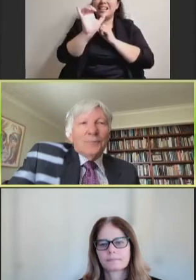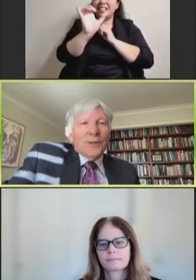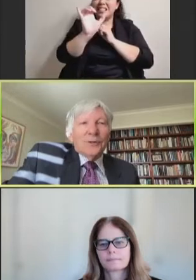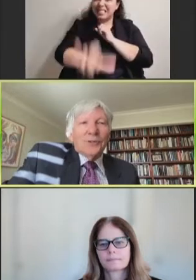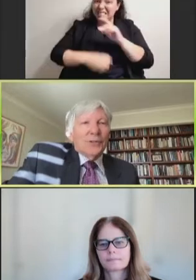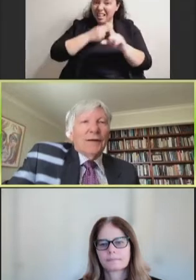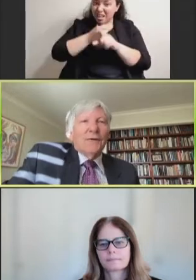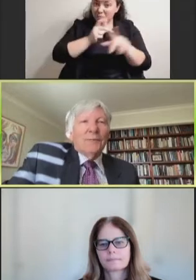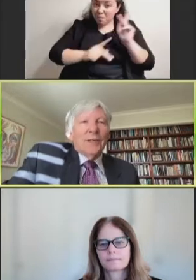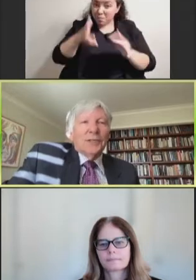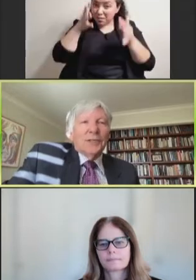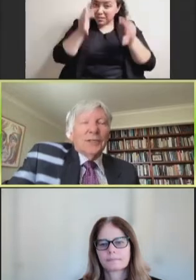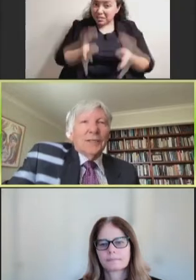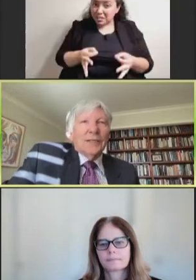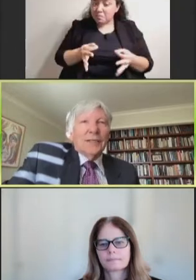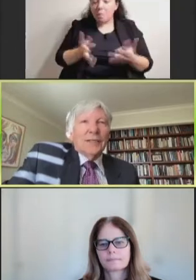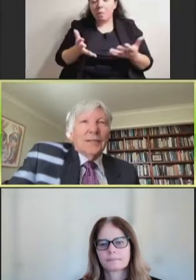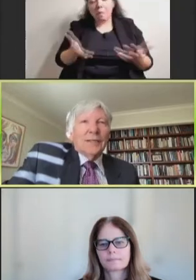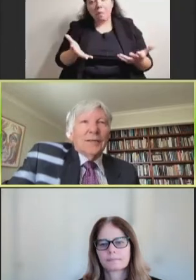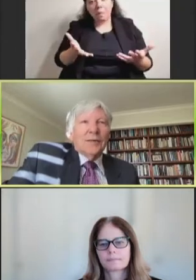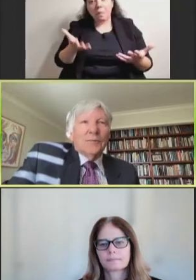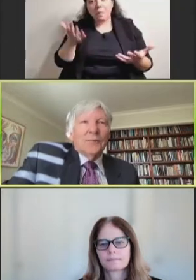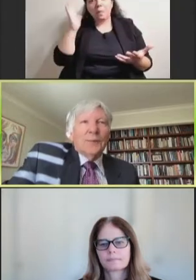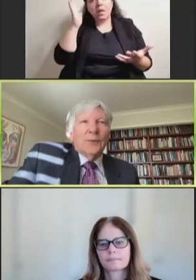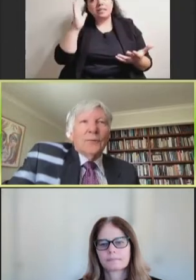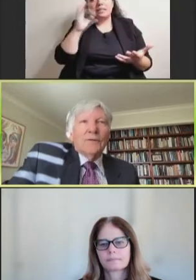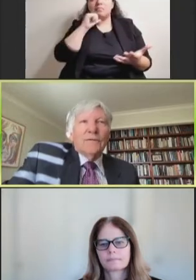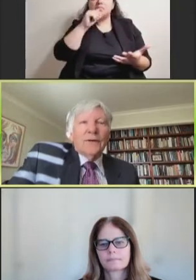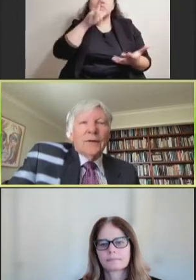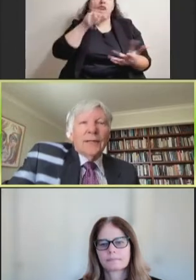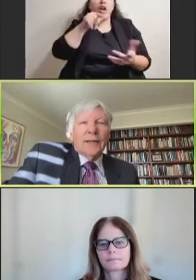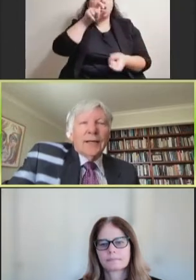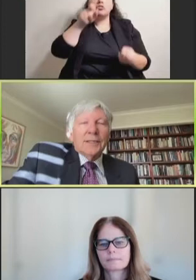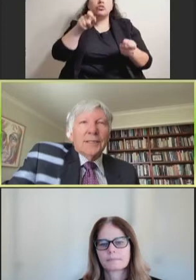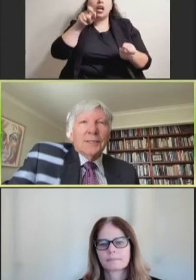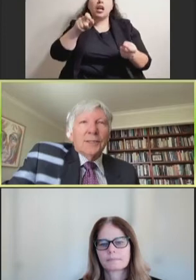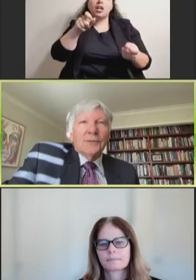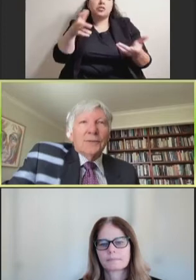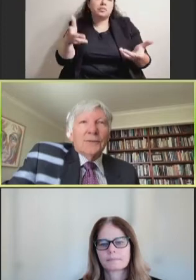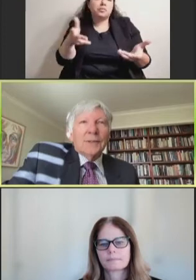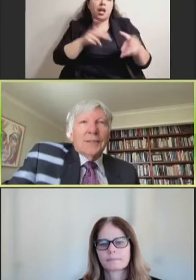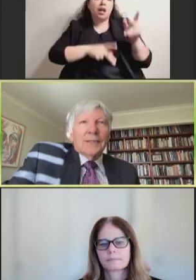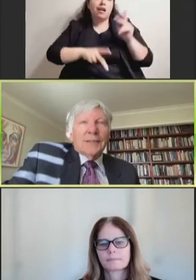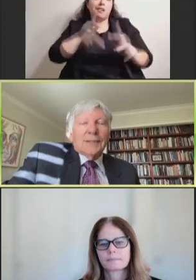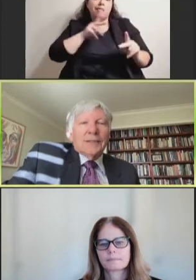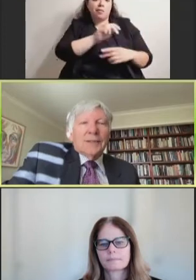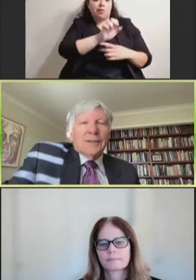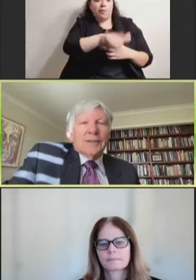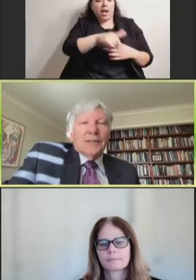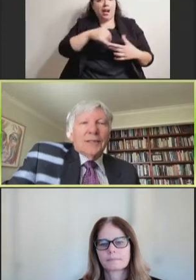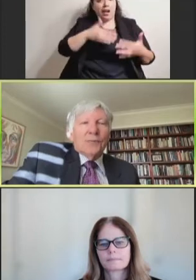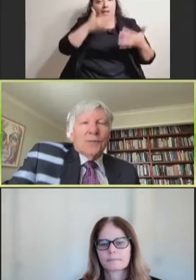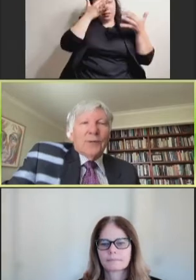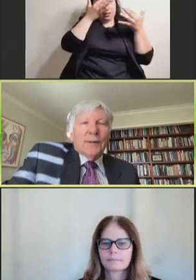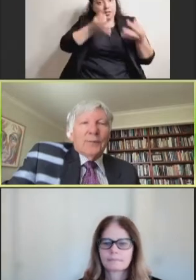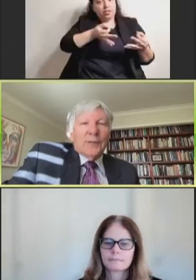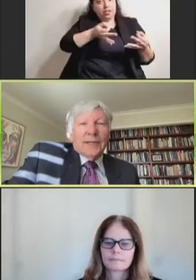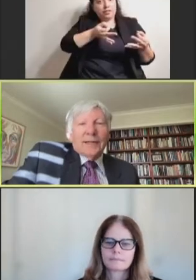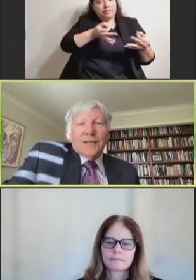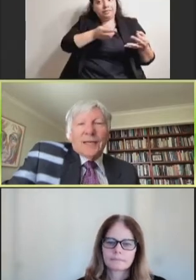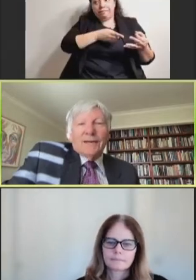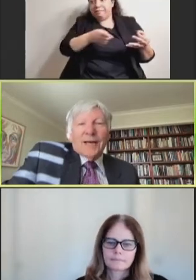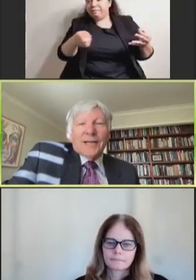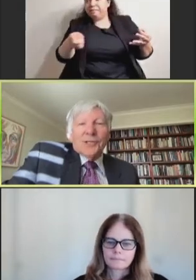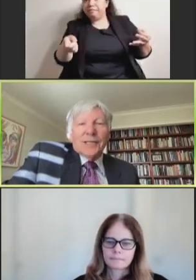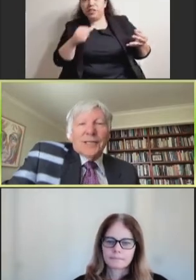it appears not very much, that people were fairly locked into their expressed probability